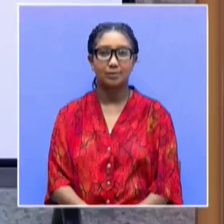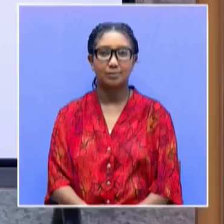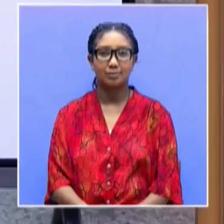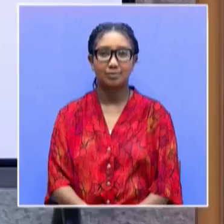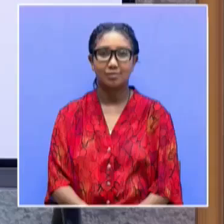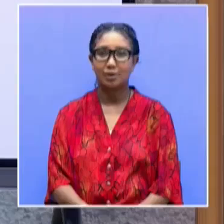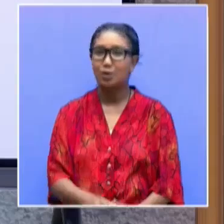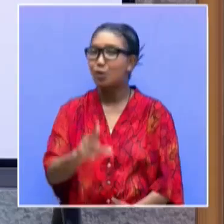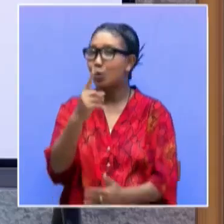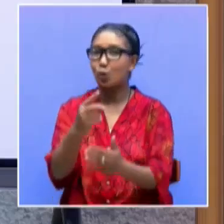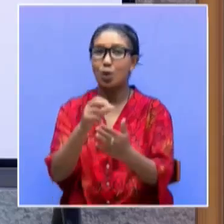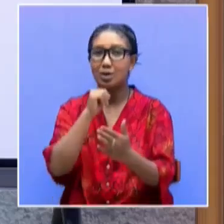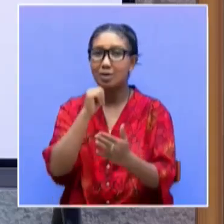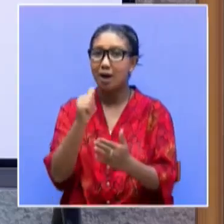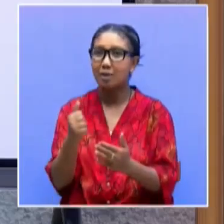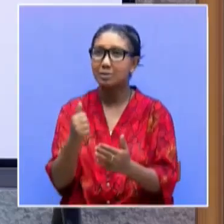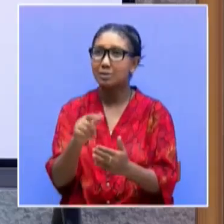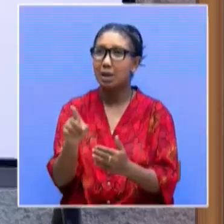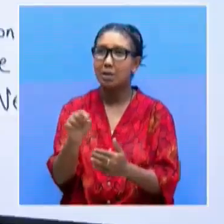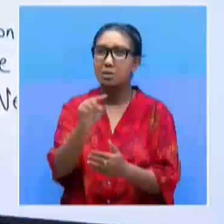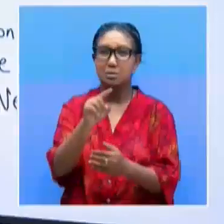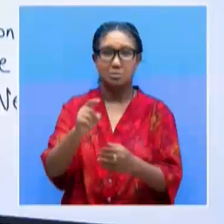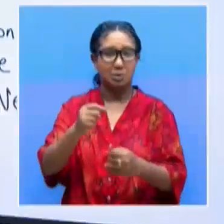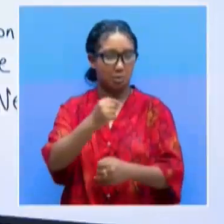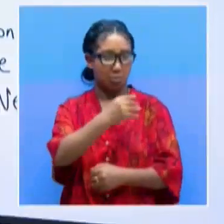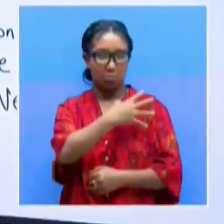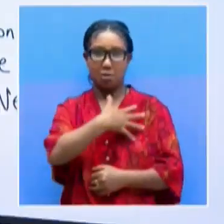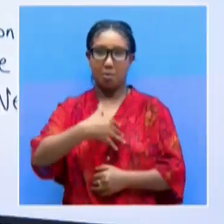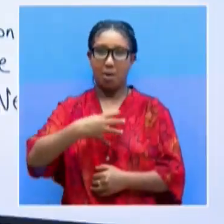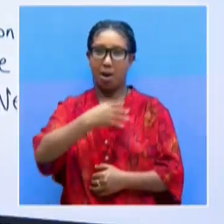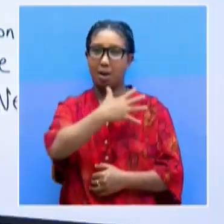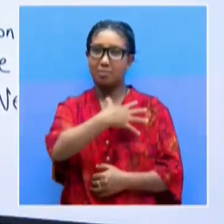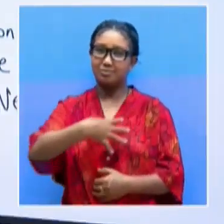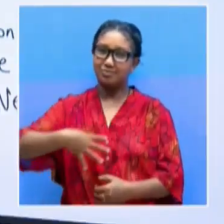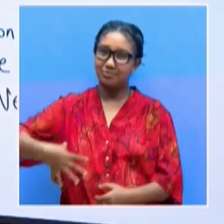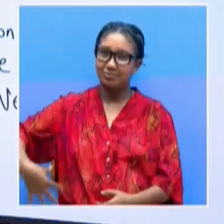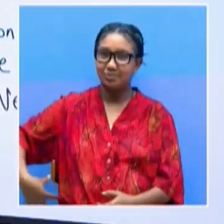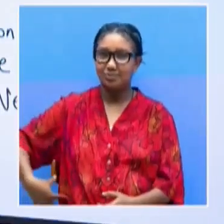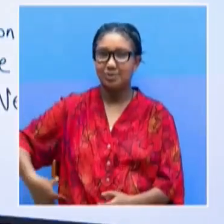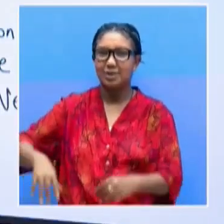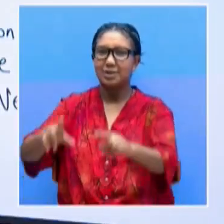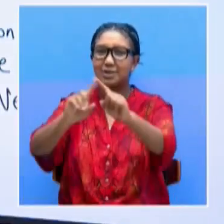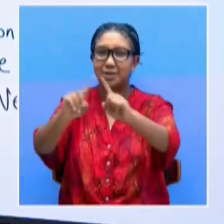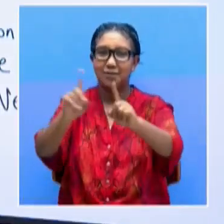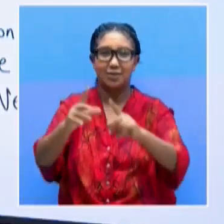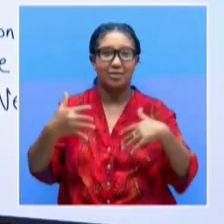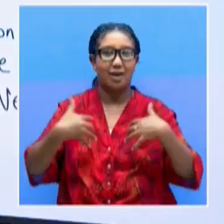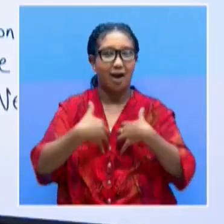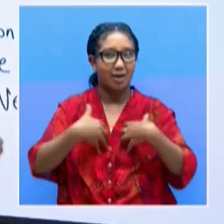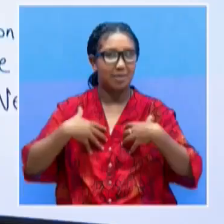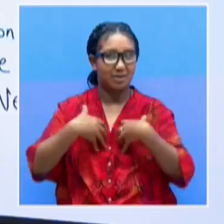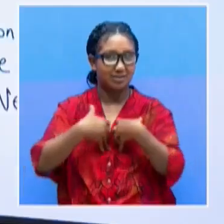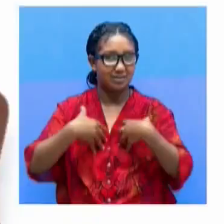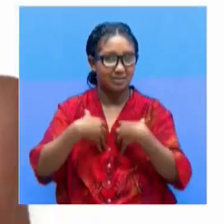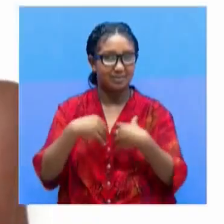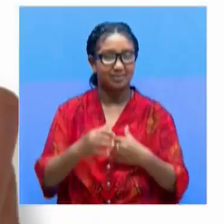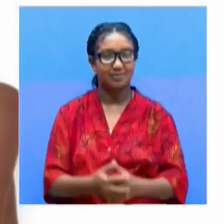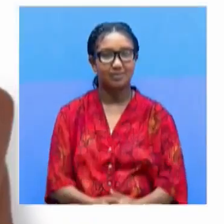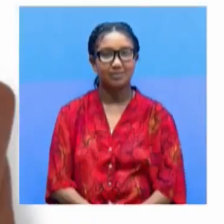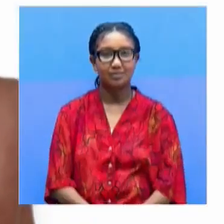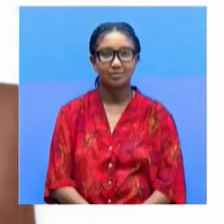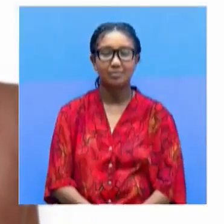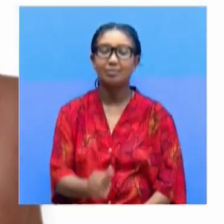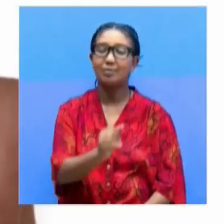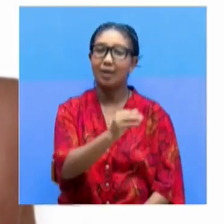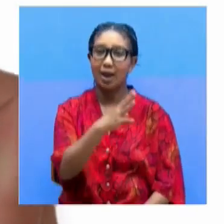Not only that, there were also zebras, yeah, and different animals.